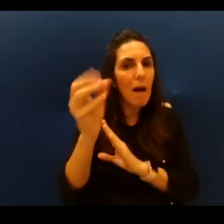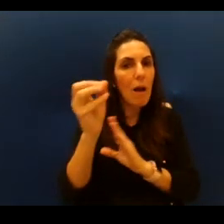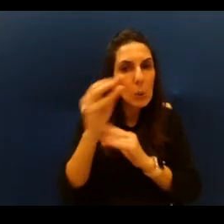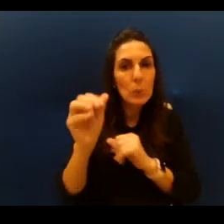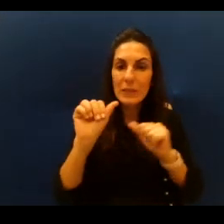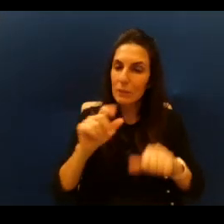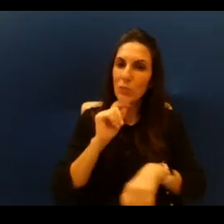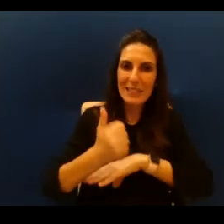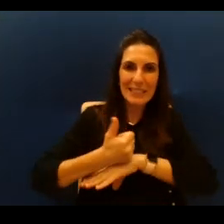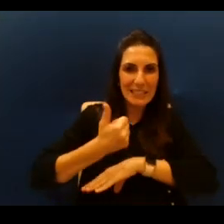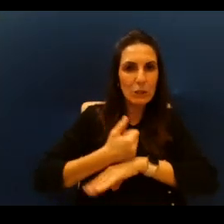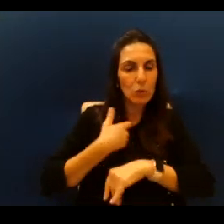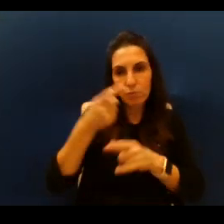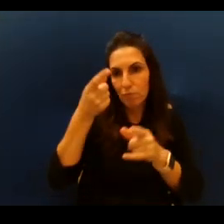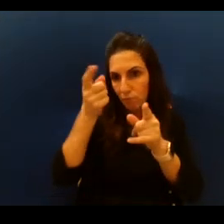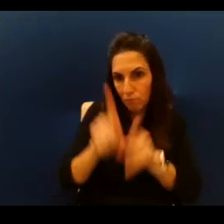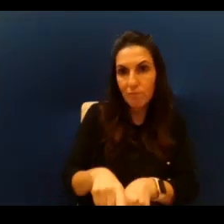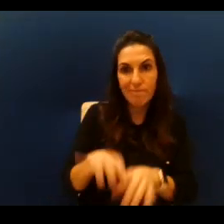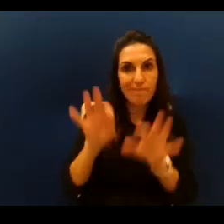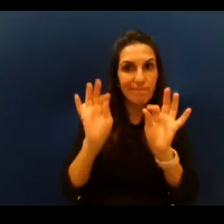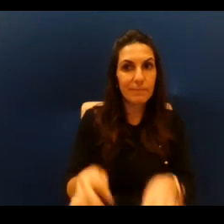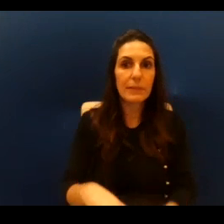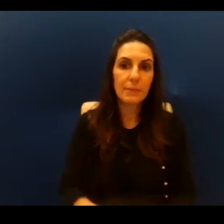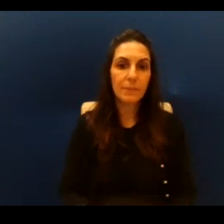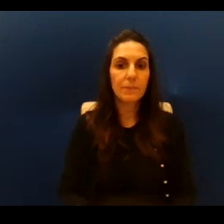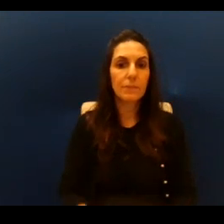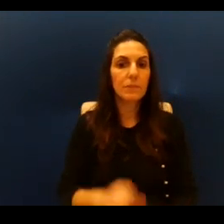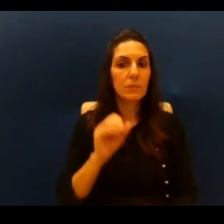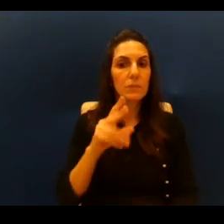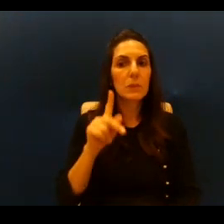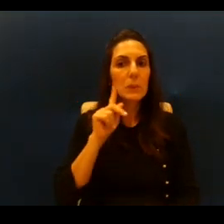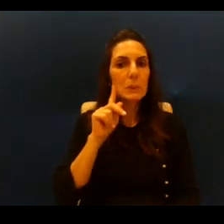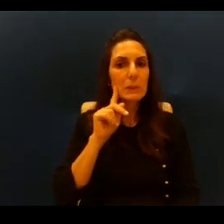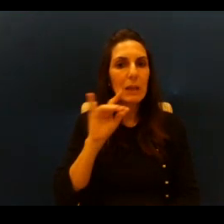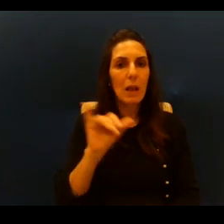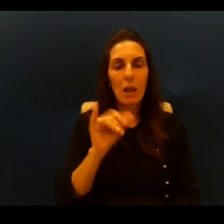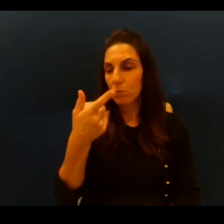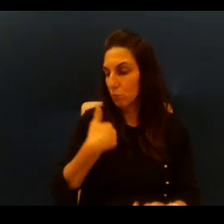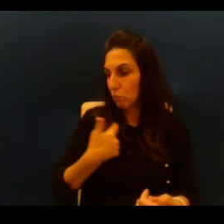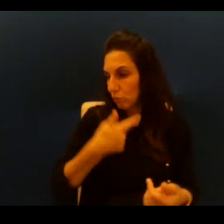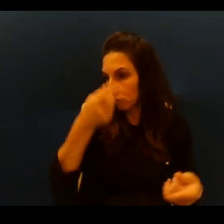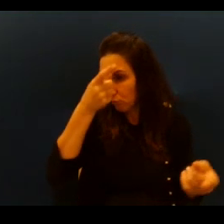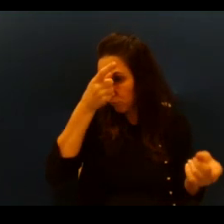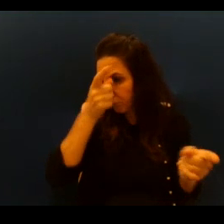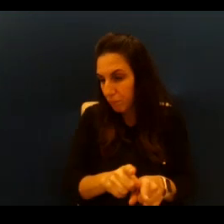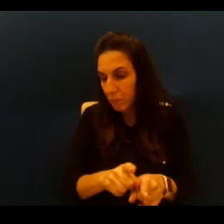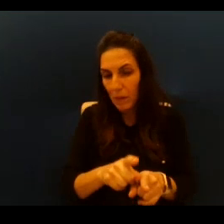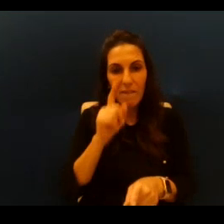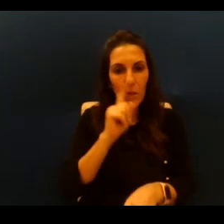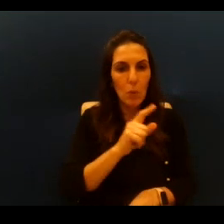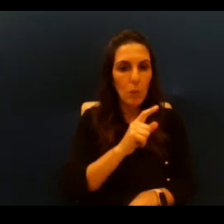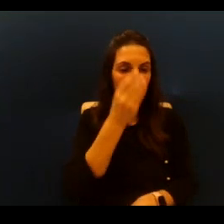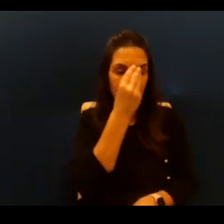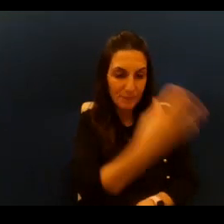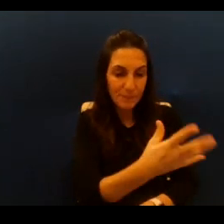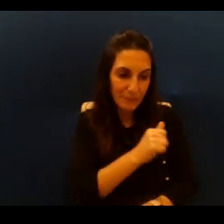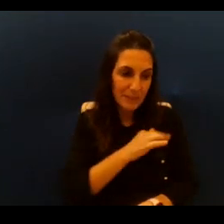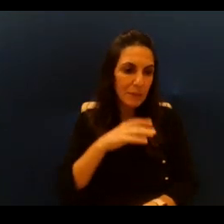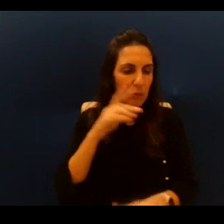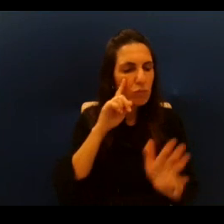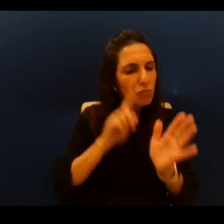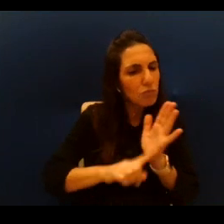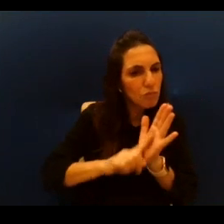potentially dangerous. So I agree with you. Absolutely. All right. It sounds like we have consensus to direct staff to explore options to